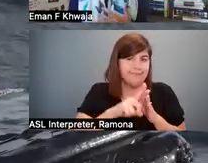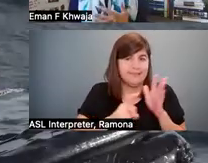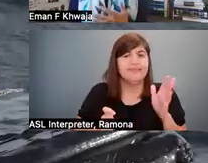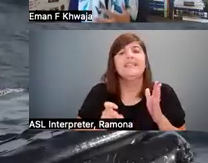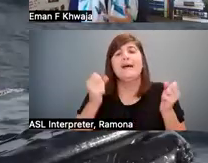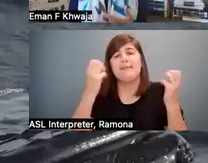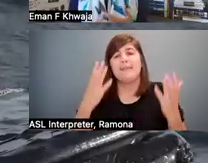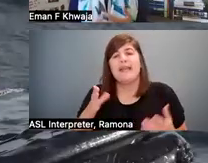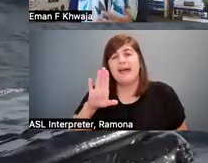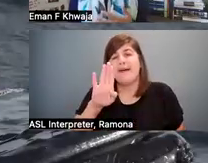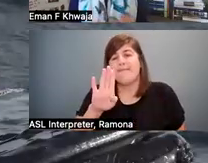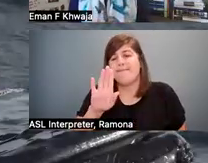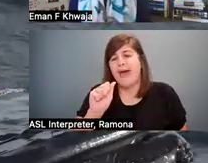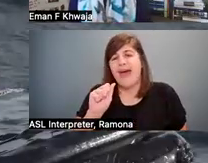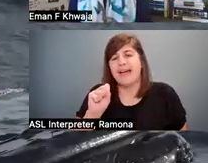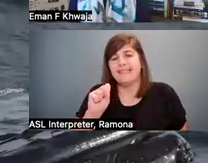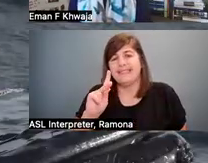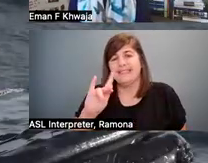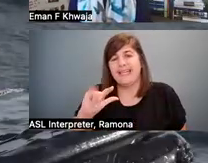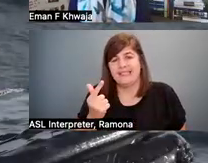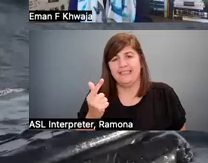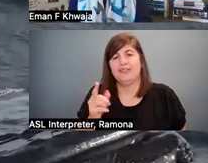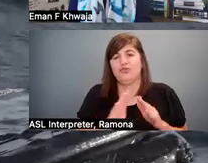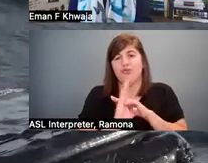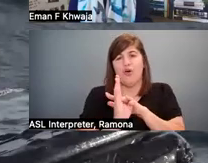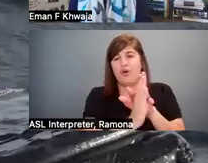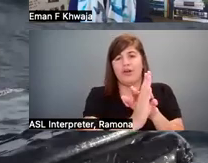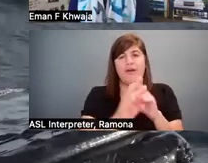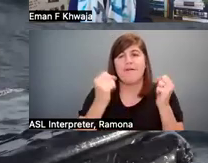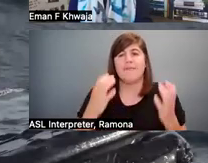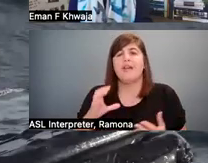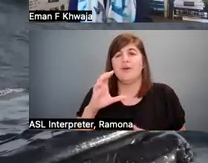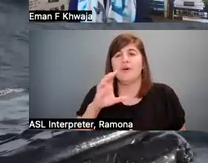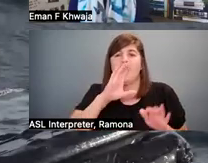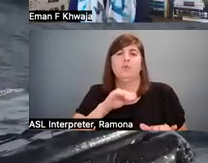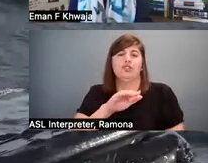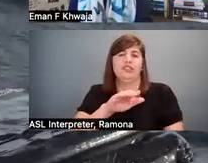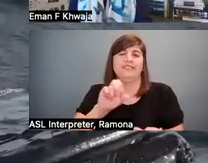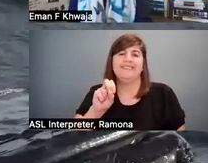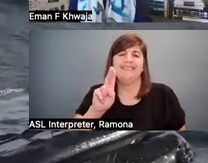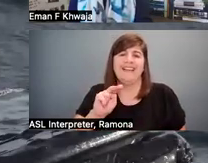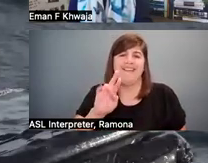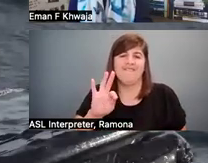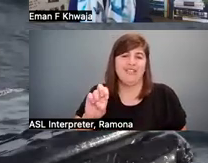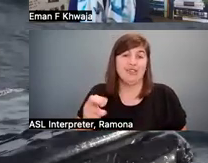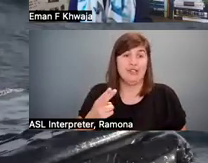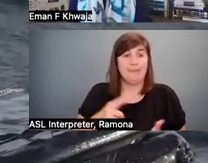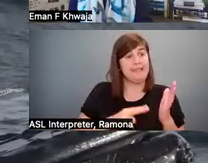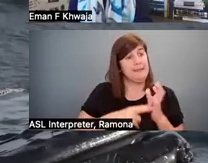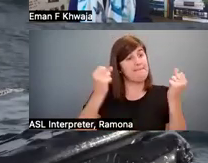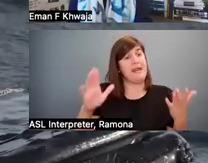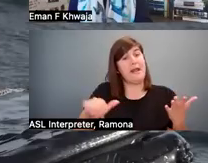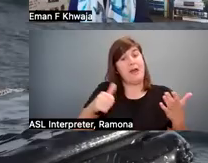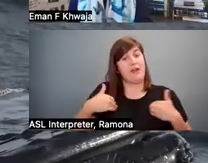see lots of basking sharks and ocean sunfish. So lots of other animals exist in the southern Gulf of Maine that I get to do research on as